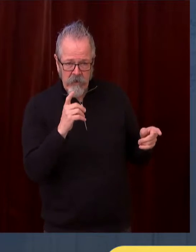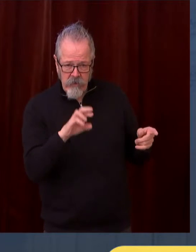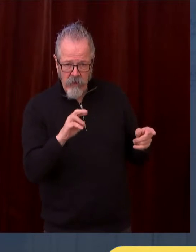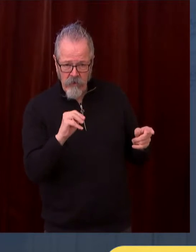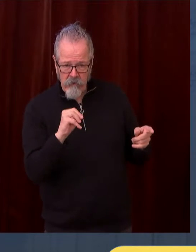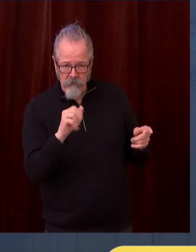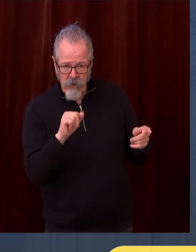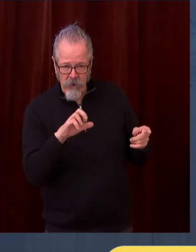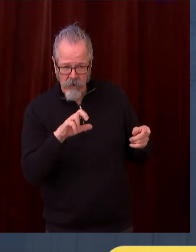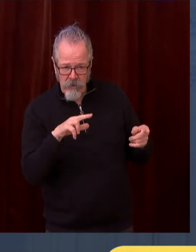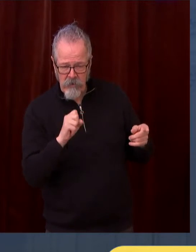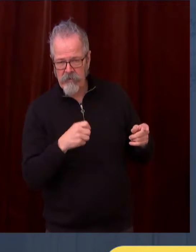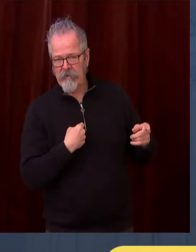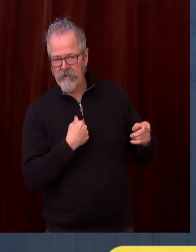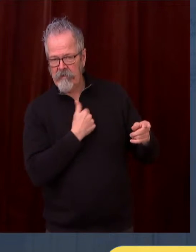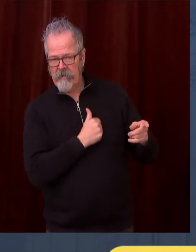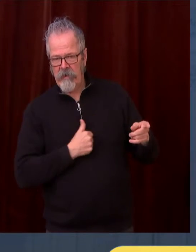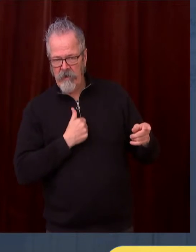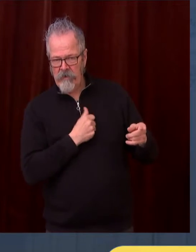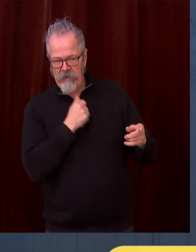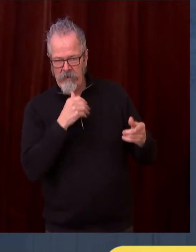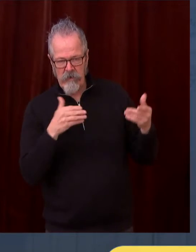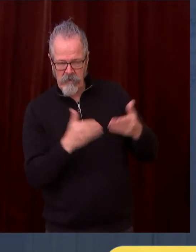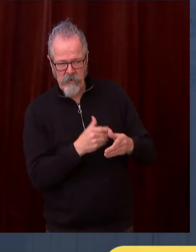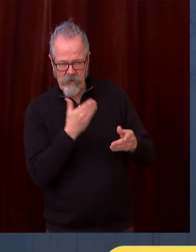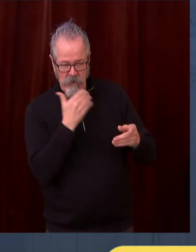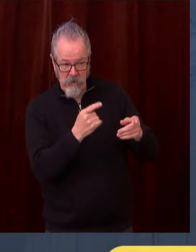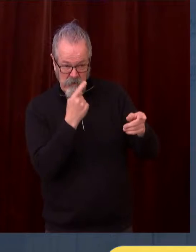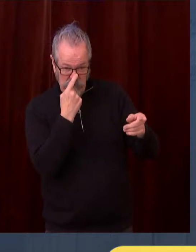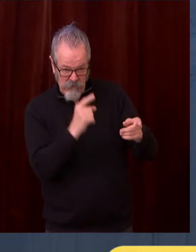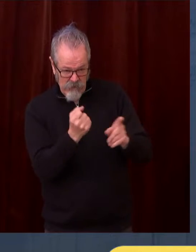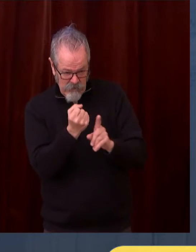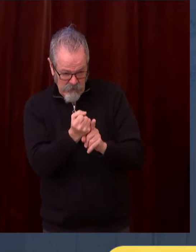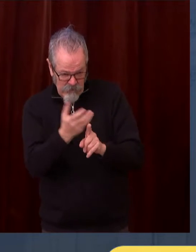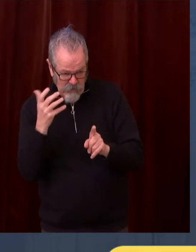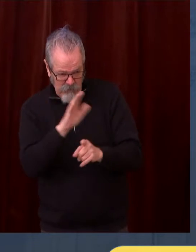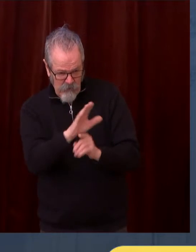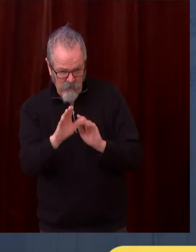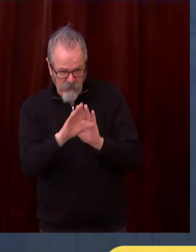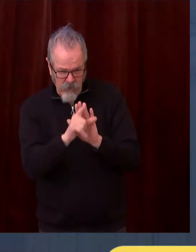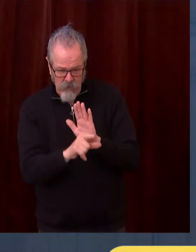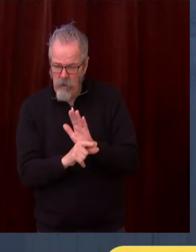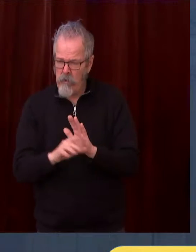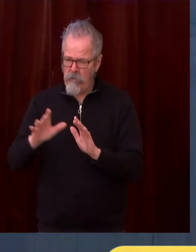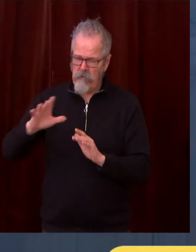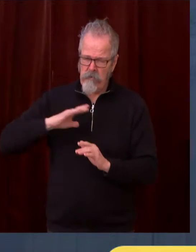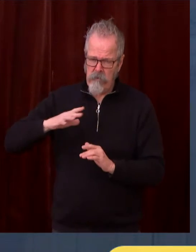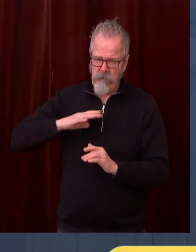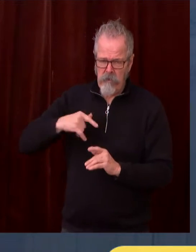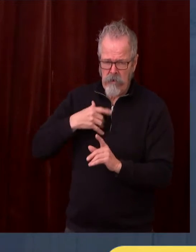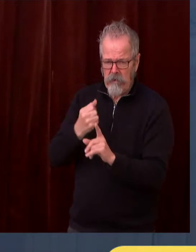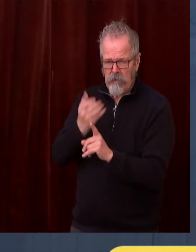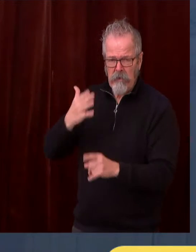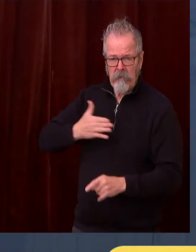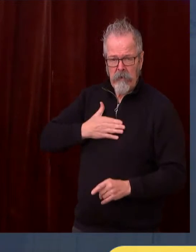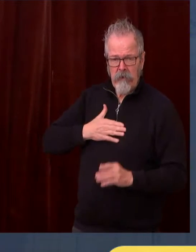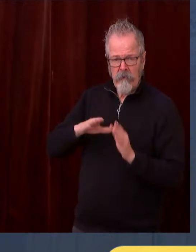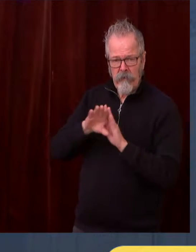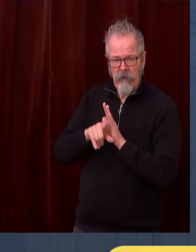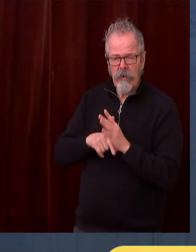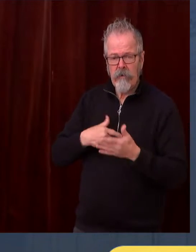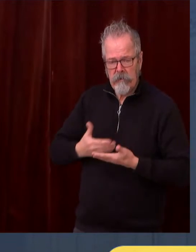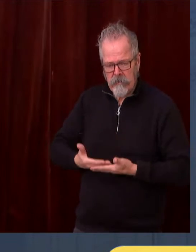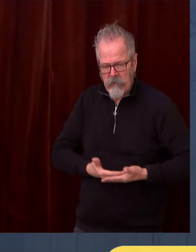I have been I'm a pediatrician, retired faculty at UW. I've had the privilege of being involved in vaccine